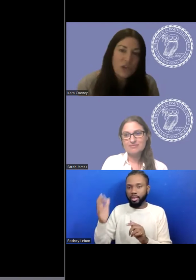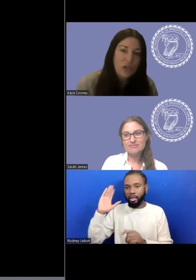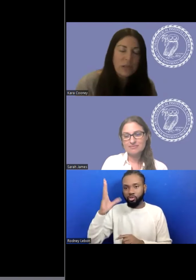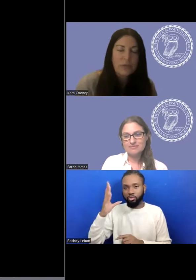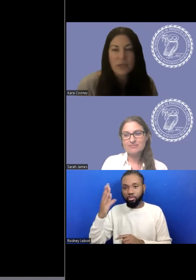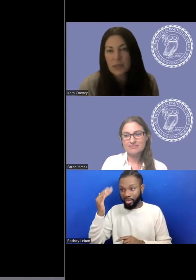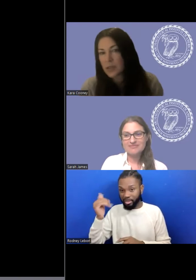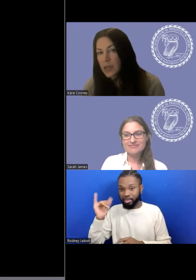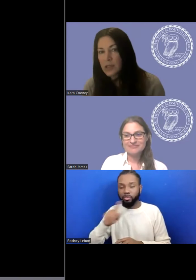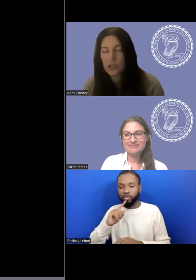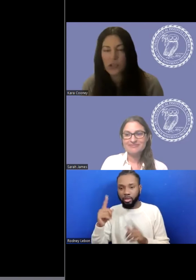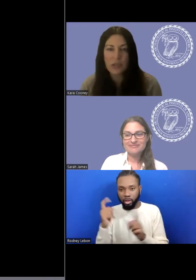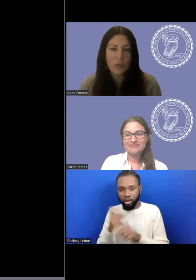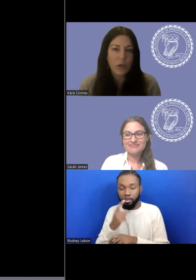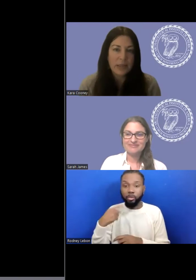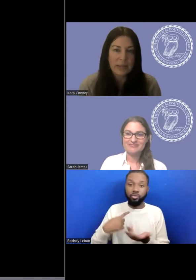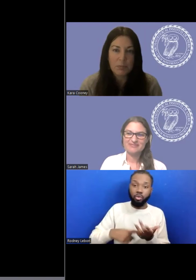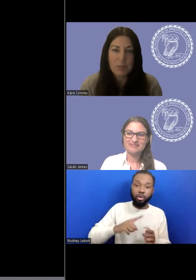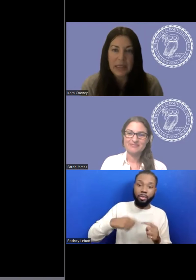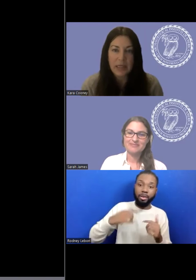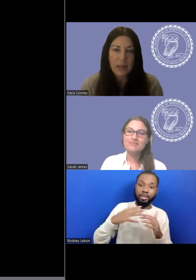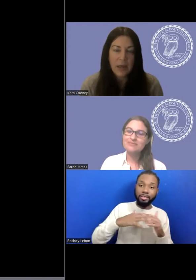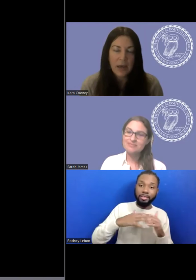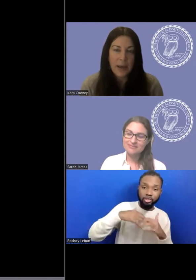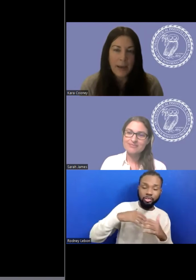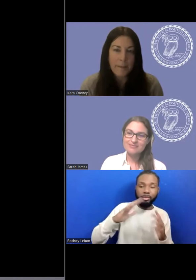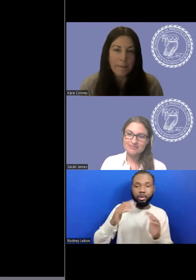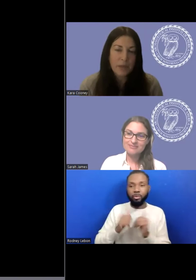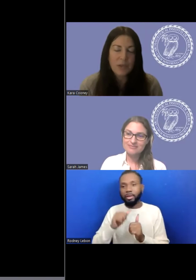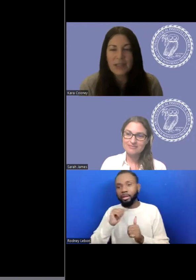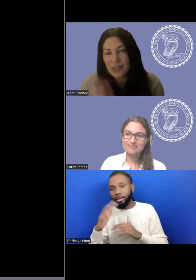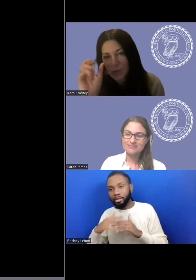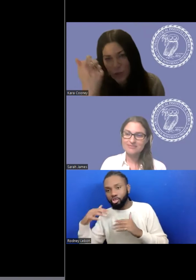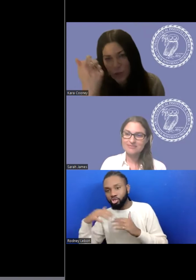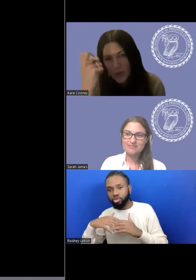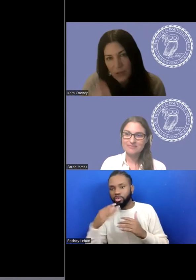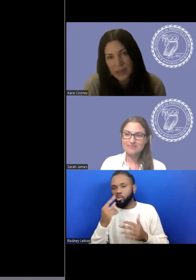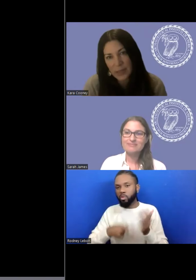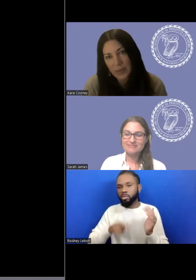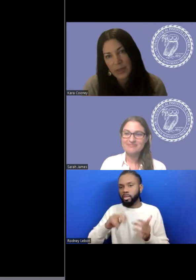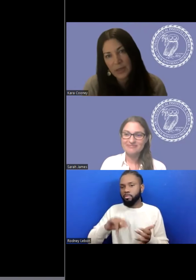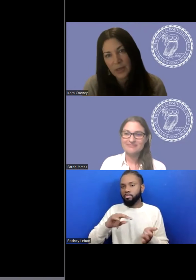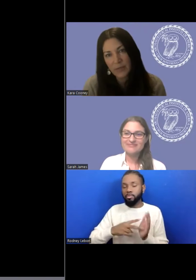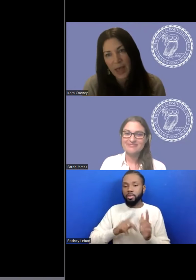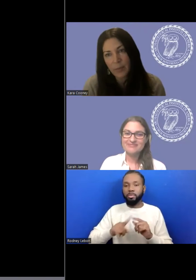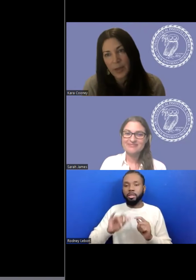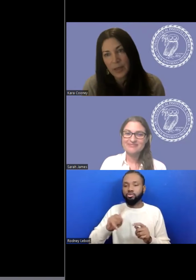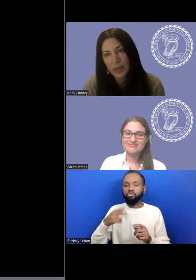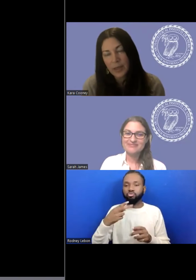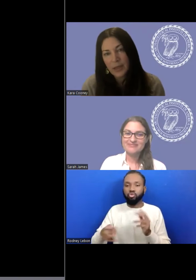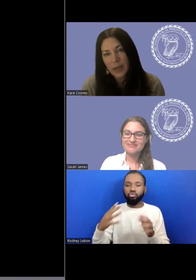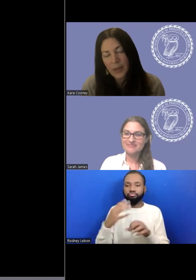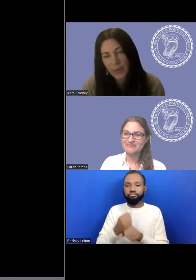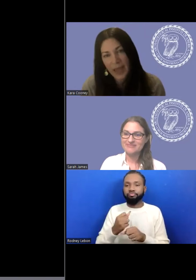the indigenous versus the non-indigenous and what does this mean. So that's just a short little snippet of that.